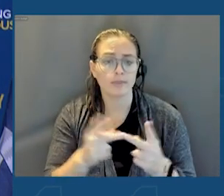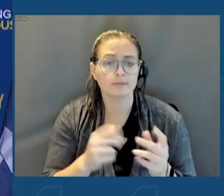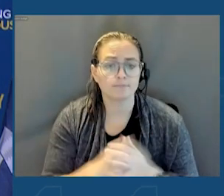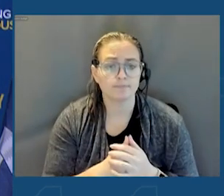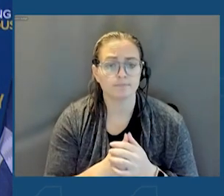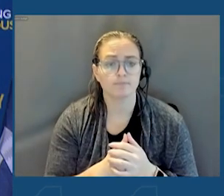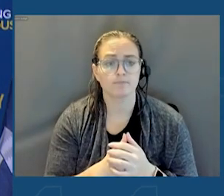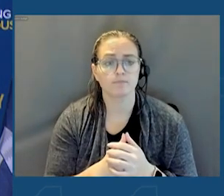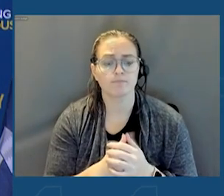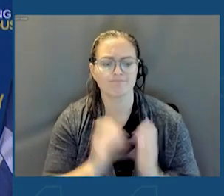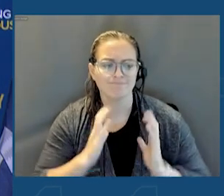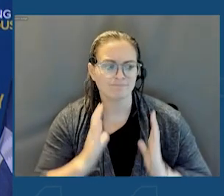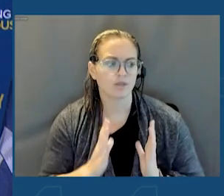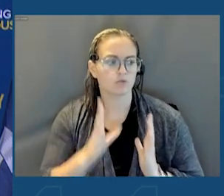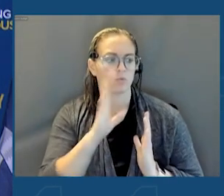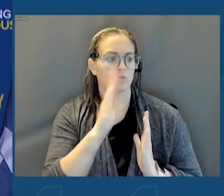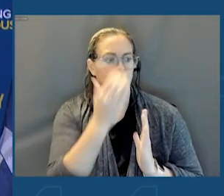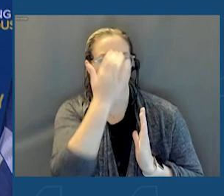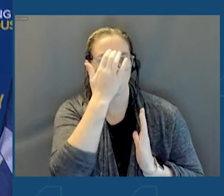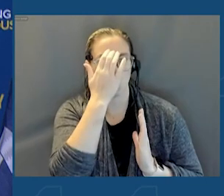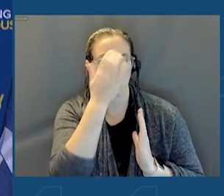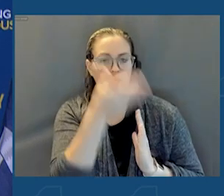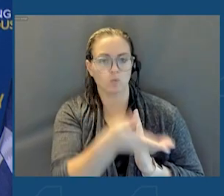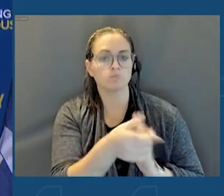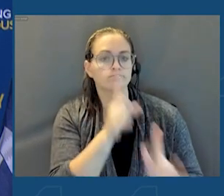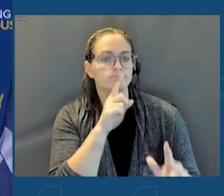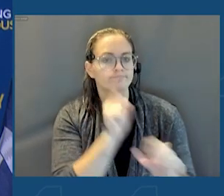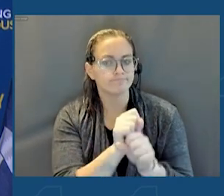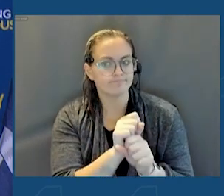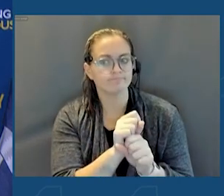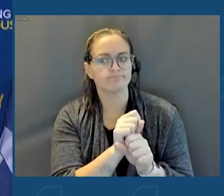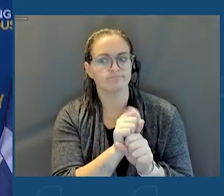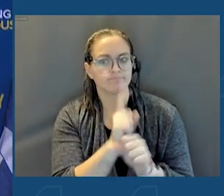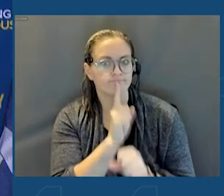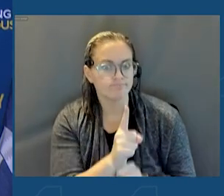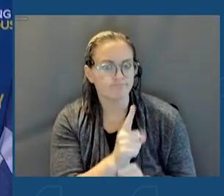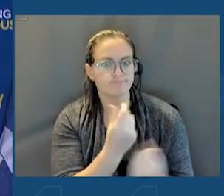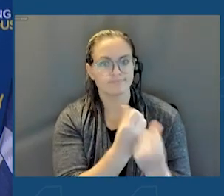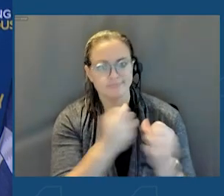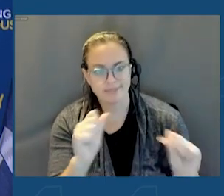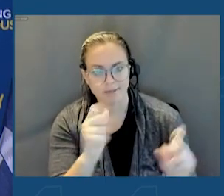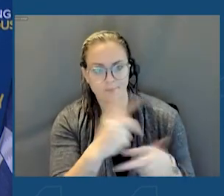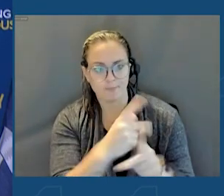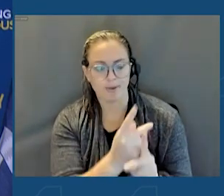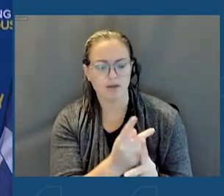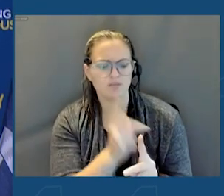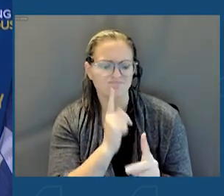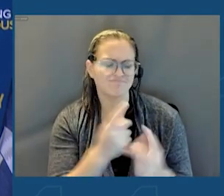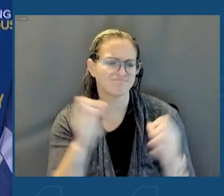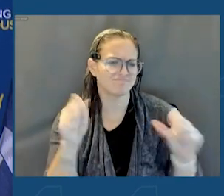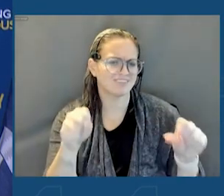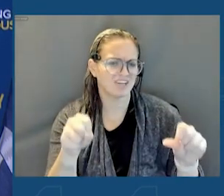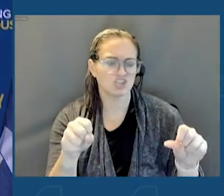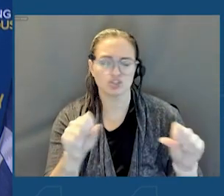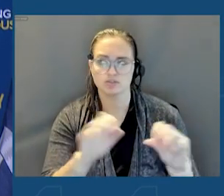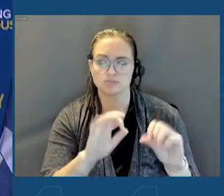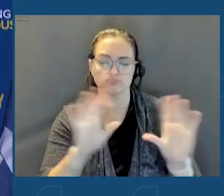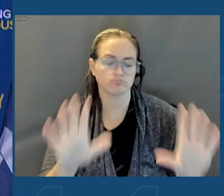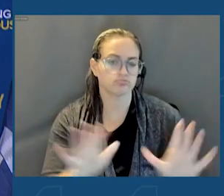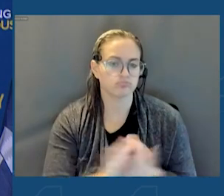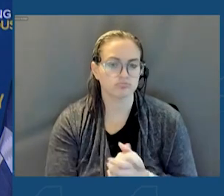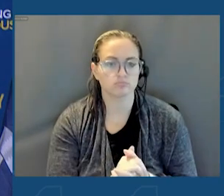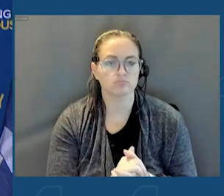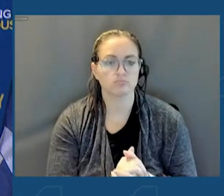the customers who will also know that this is a legitimate and safe product for them. So I believe there's great potential here. I'm always an